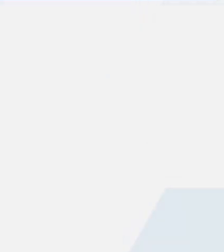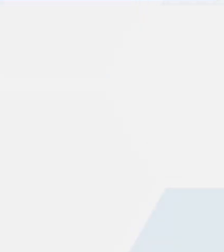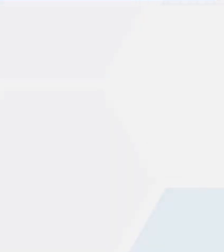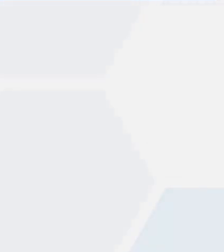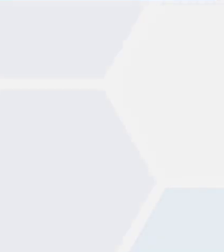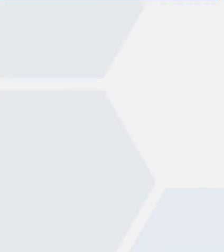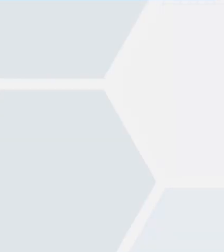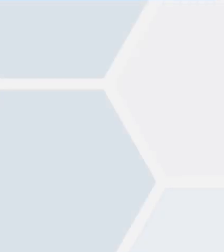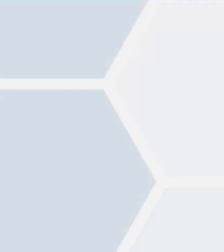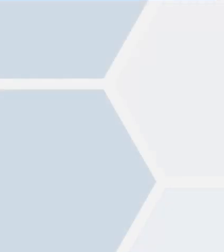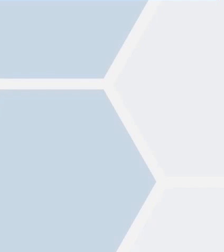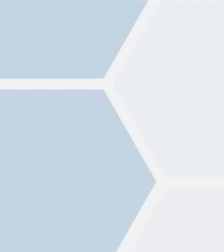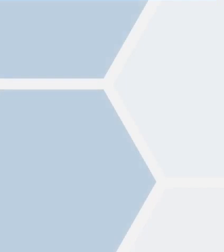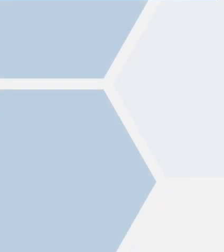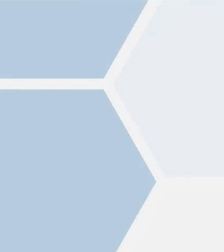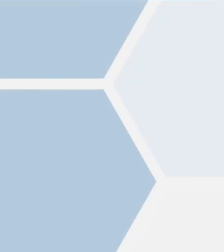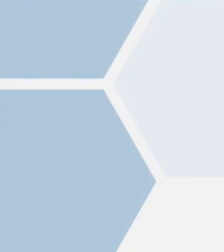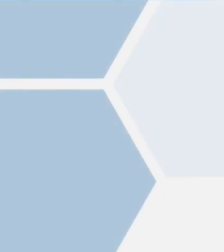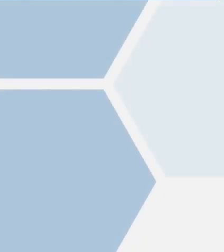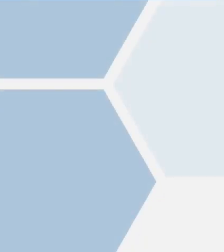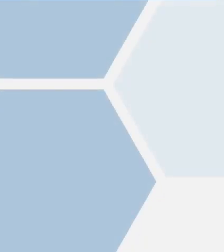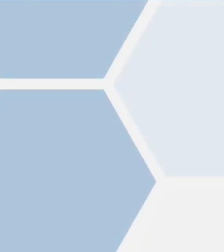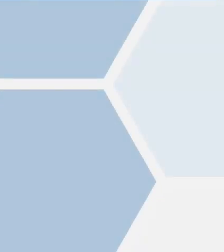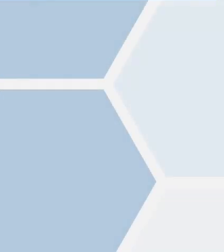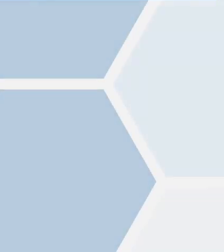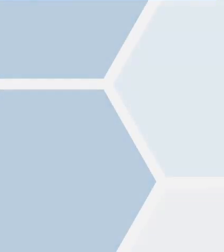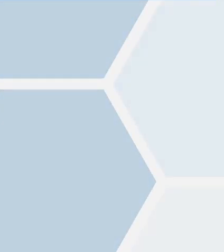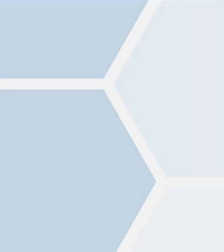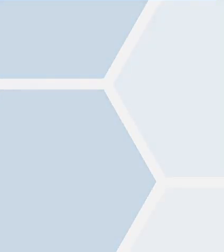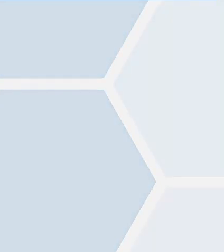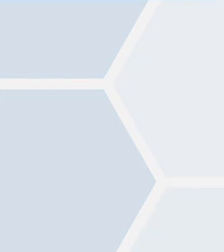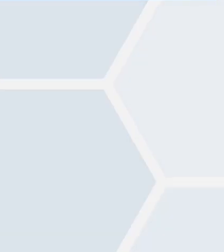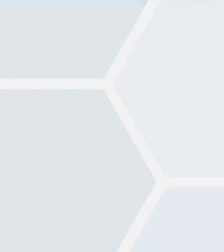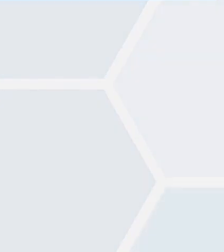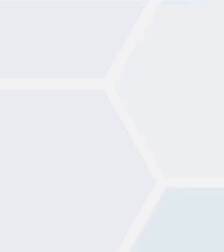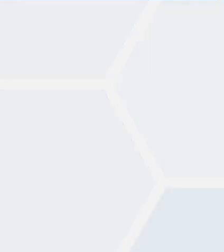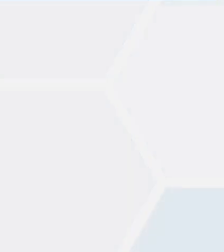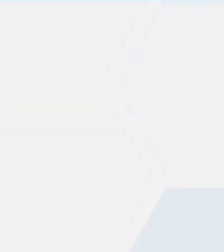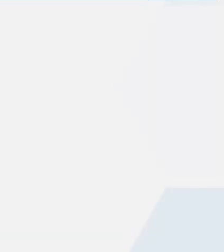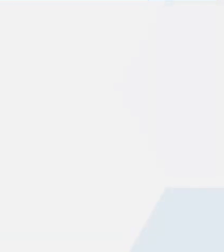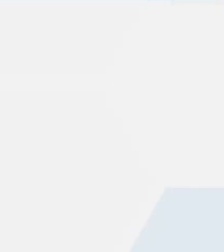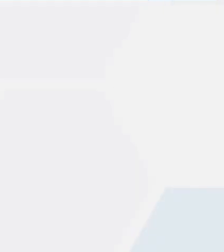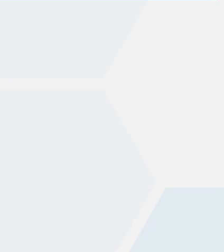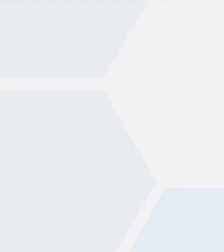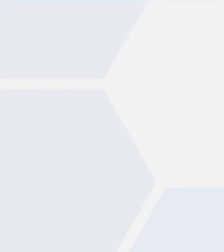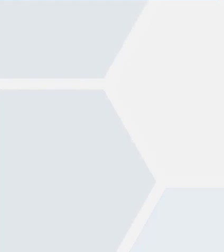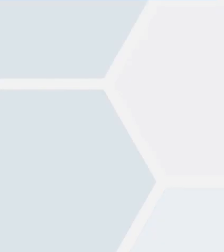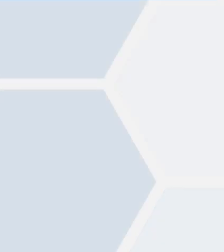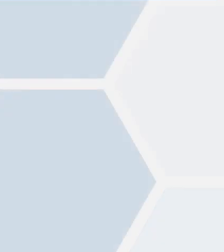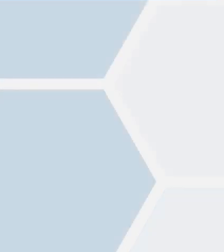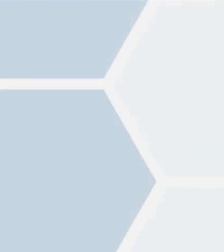are almost evenly split across the three topics. I would like to turn now